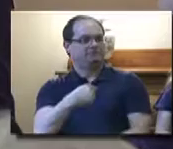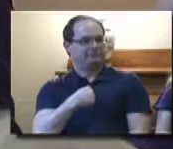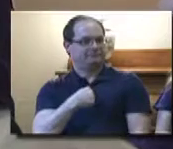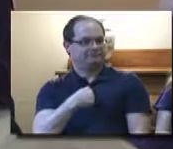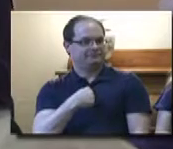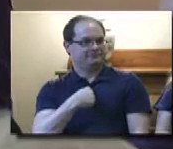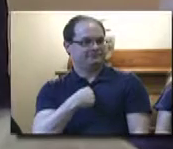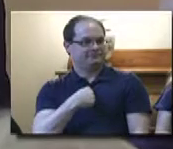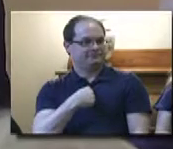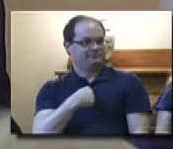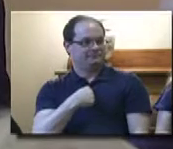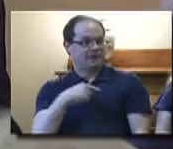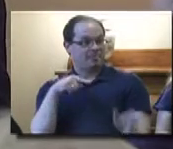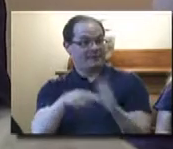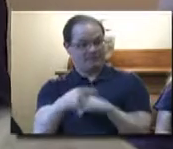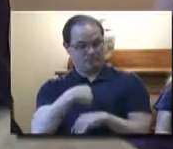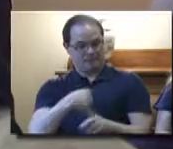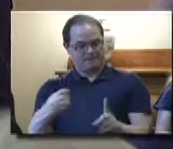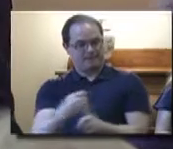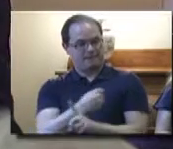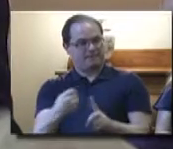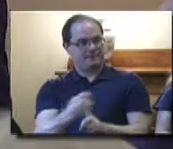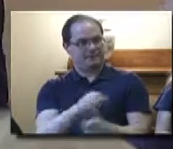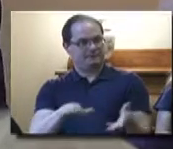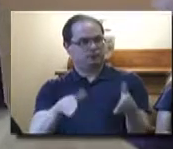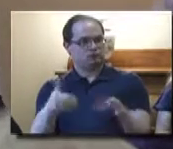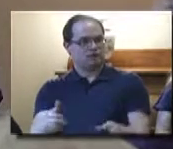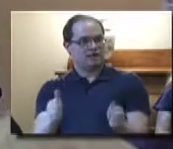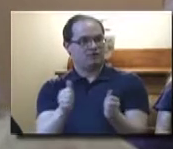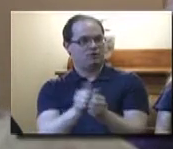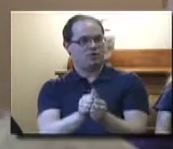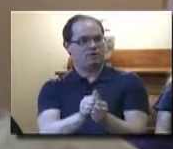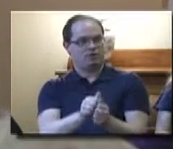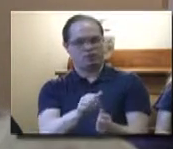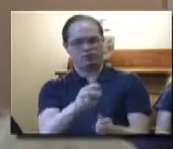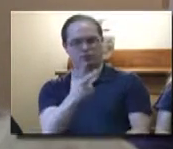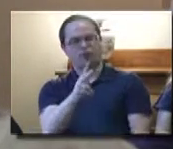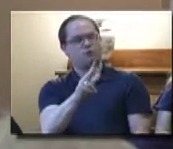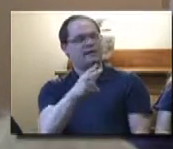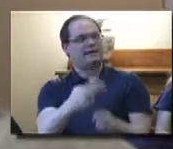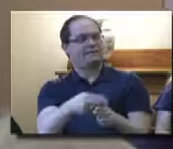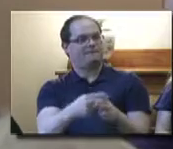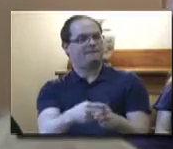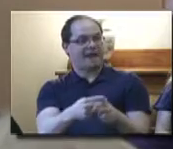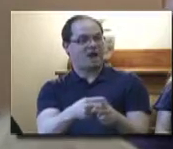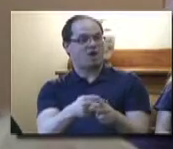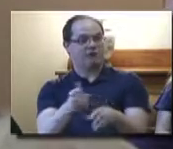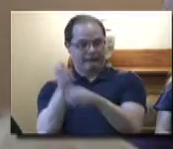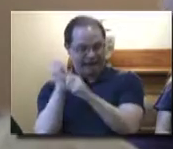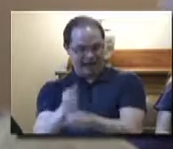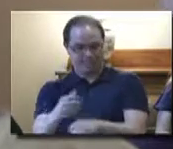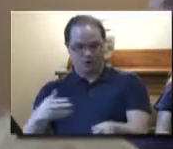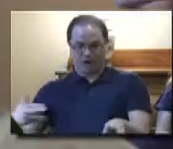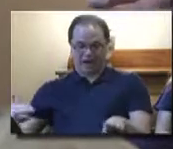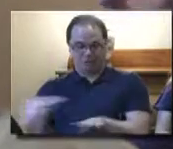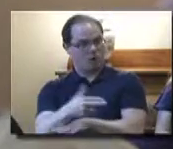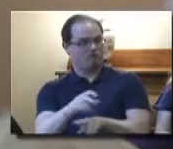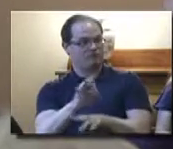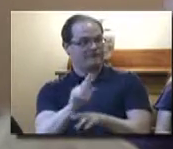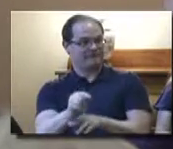They killed me by beating me to death with a 3-pound shop hammer, and they ran over my feet and they left me in the snow to